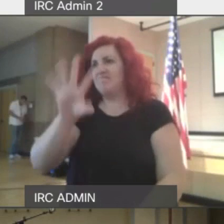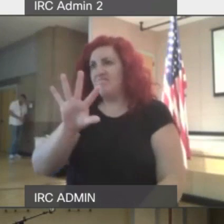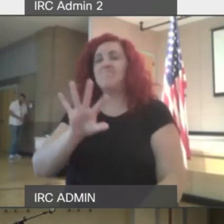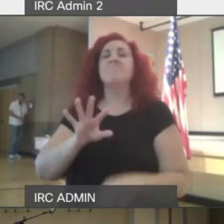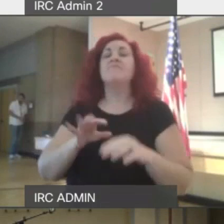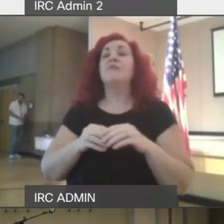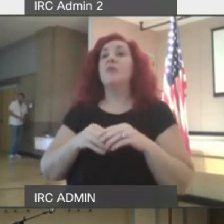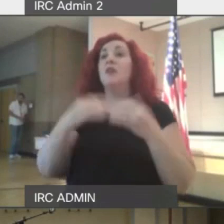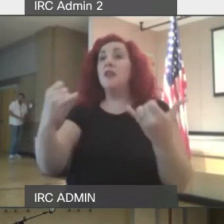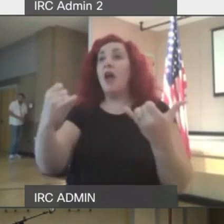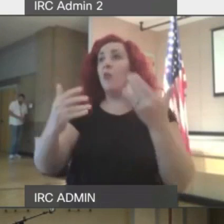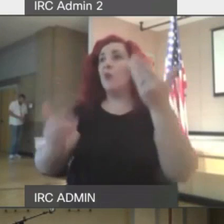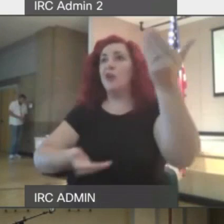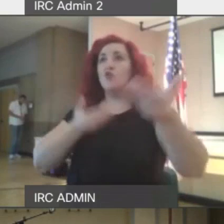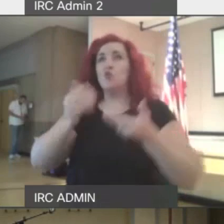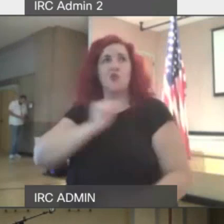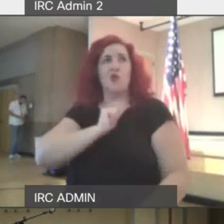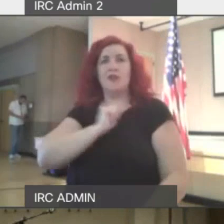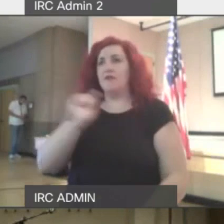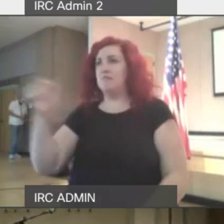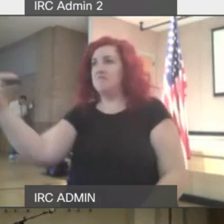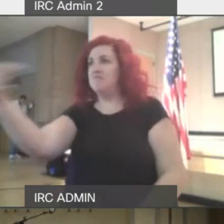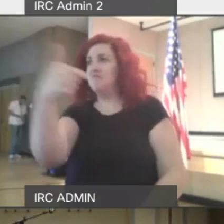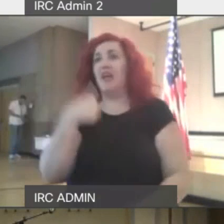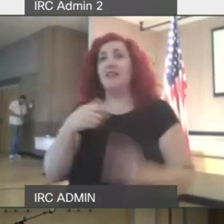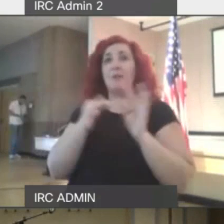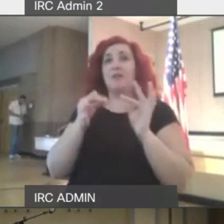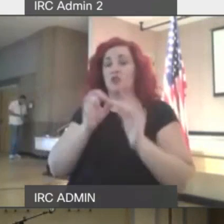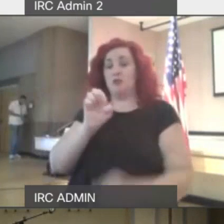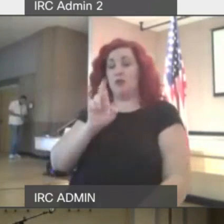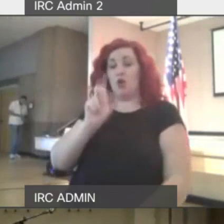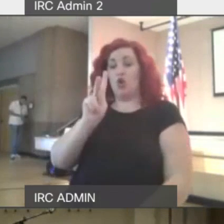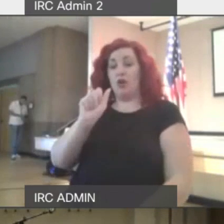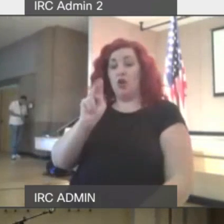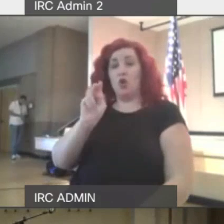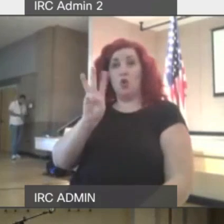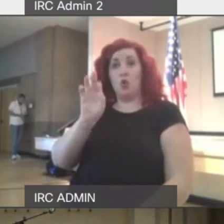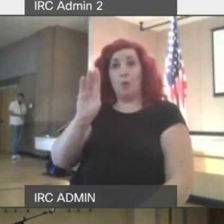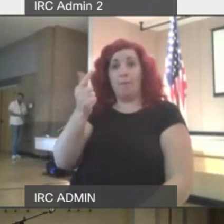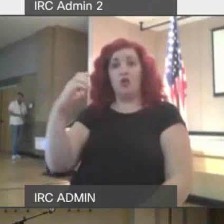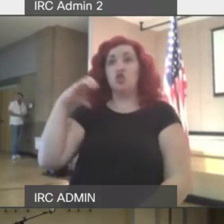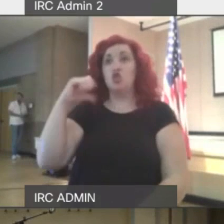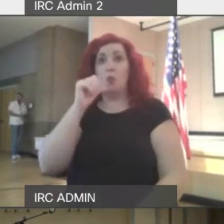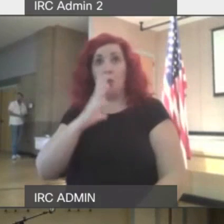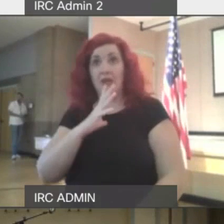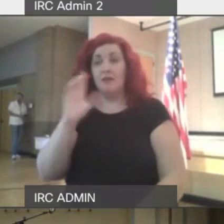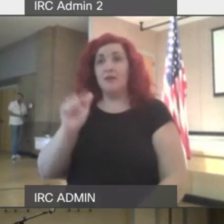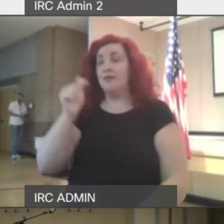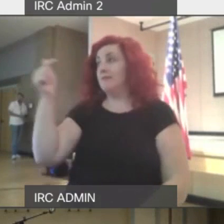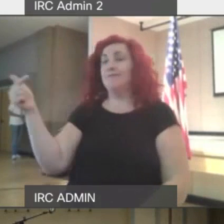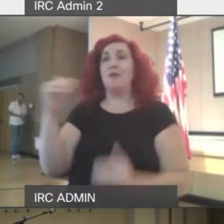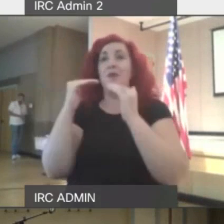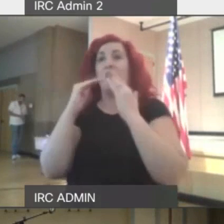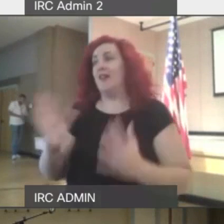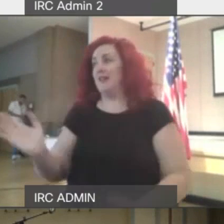At this time, we will introduce ourselves, as I mentioned, Erica Newberg, chairwoman. I will turn it to